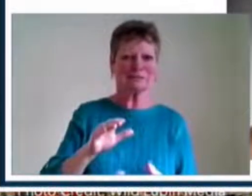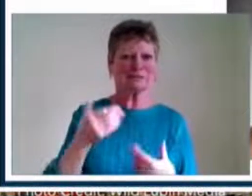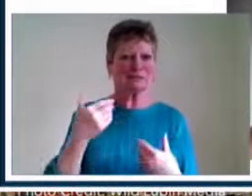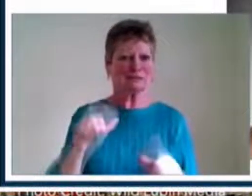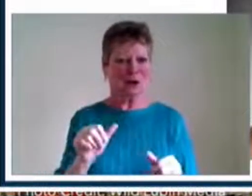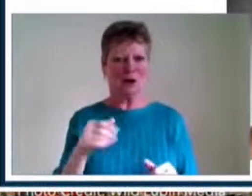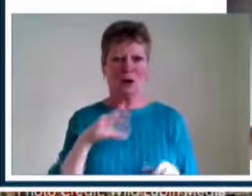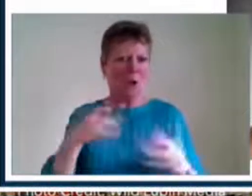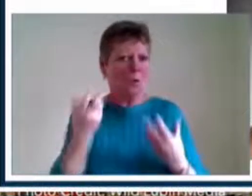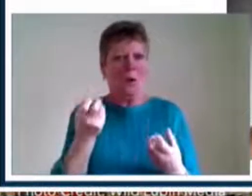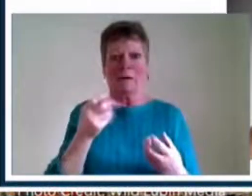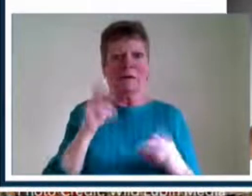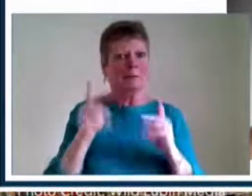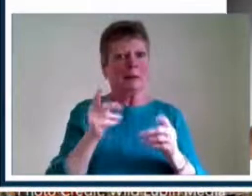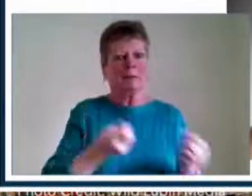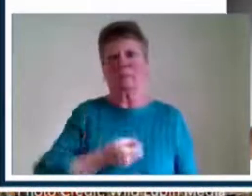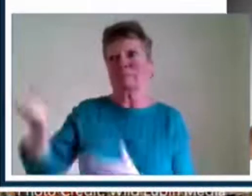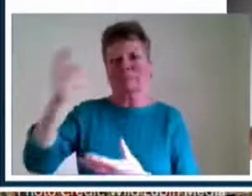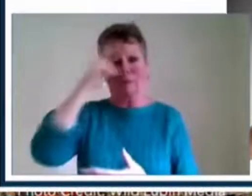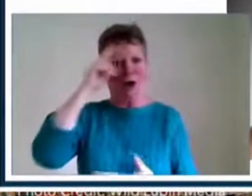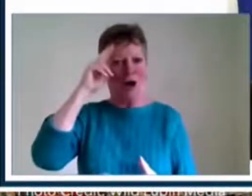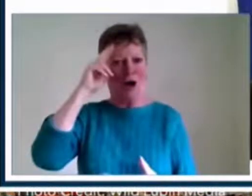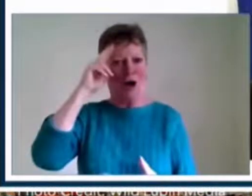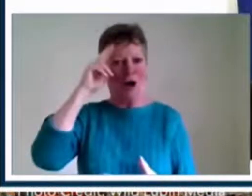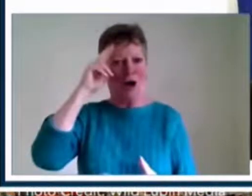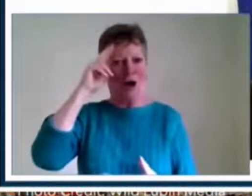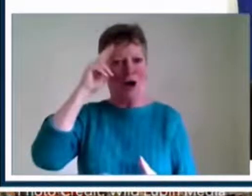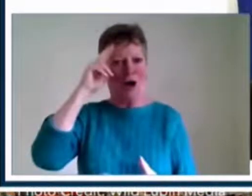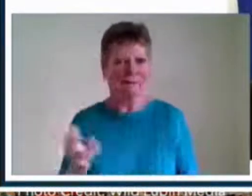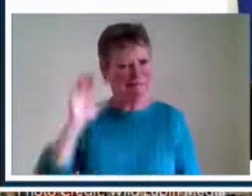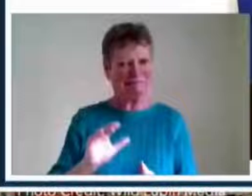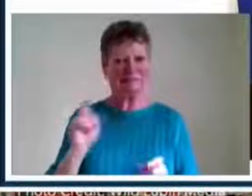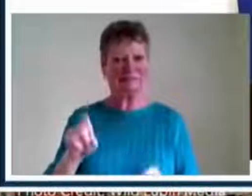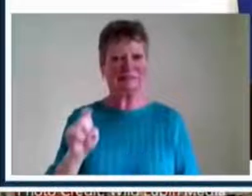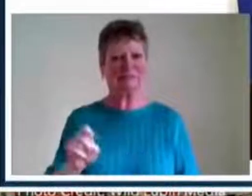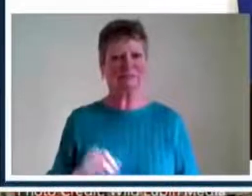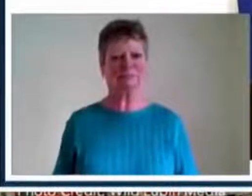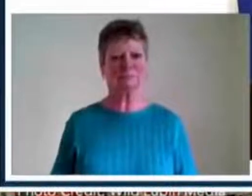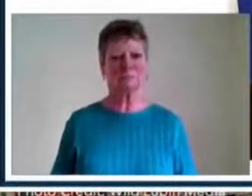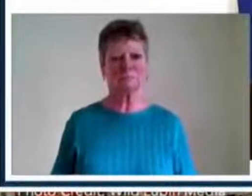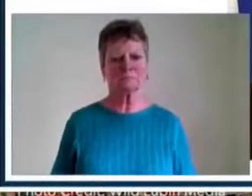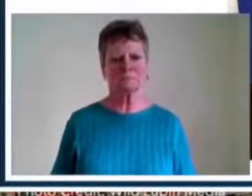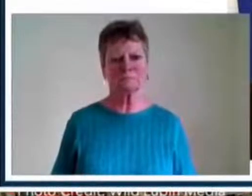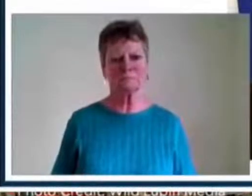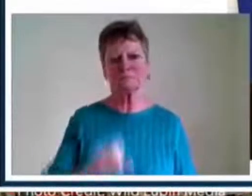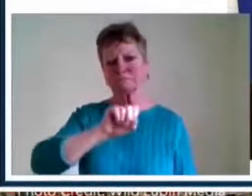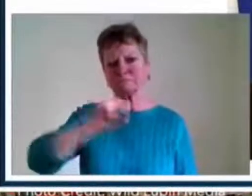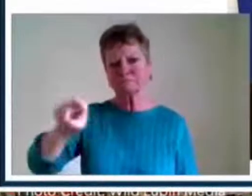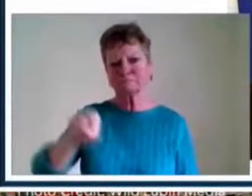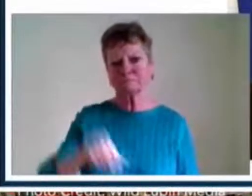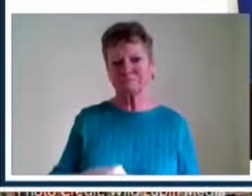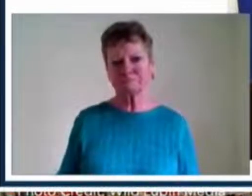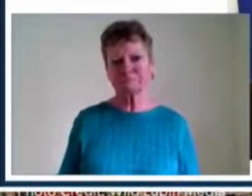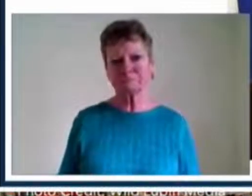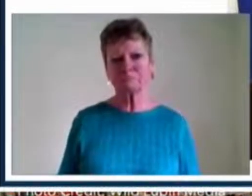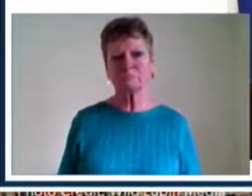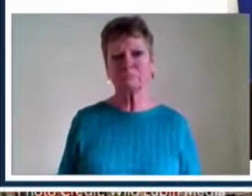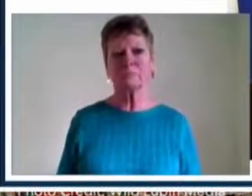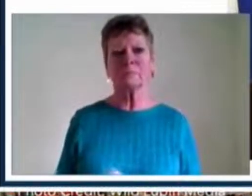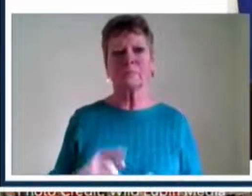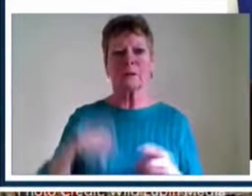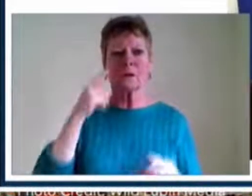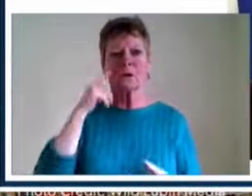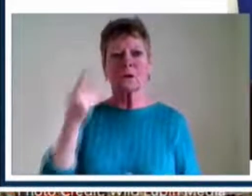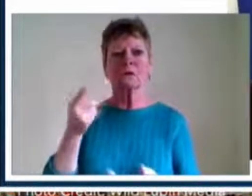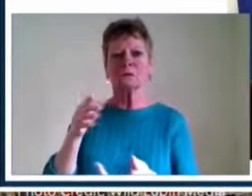into hospital. Do you have a follow-up, Stuart? I do. Wondering why no other health officials have been taking part in